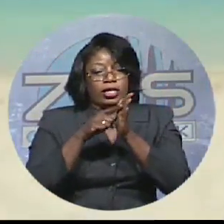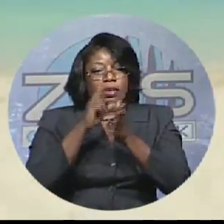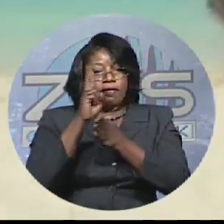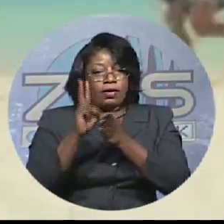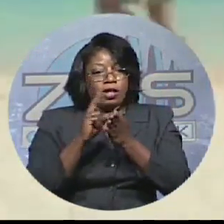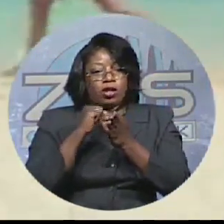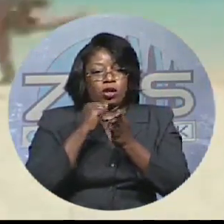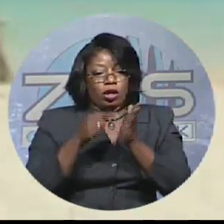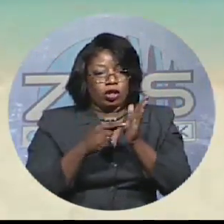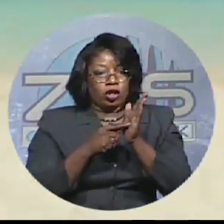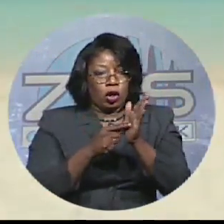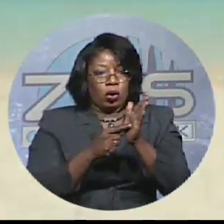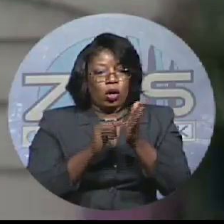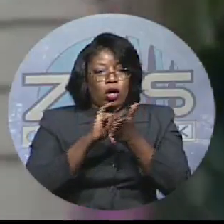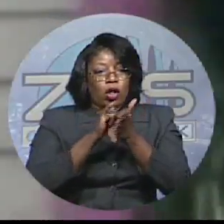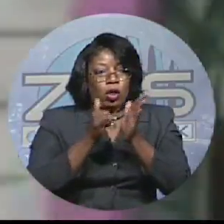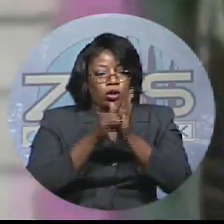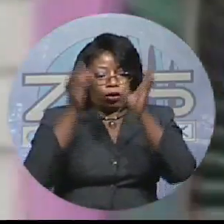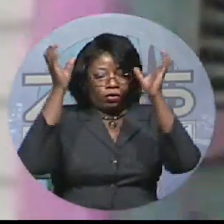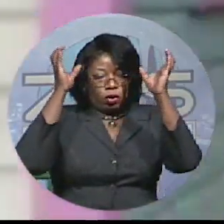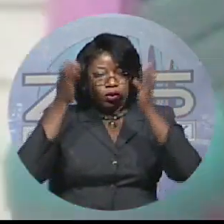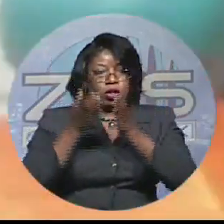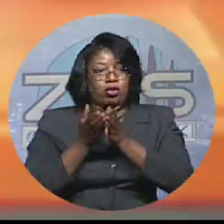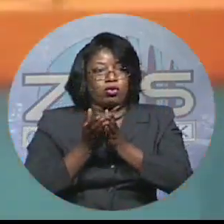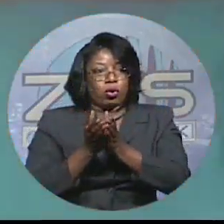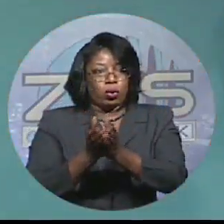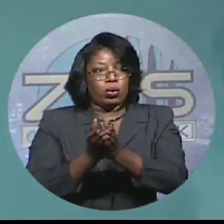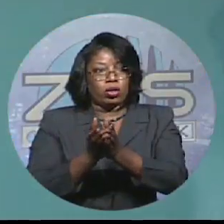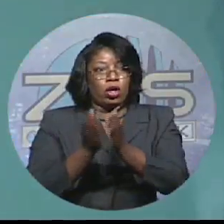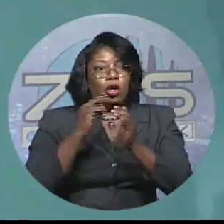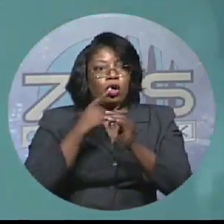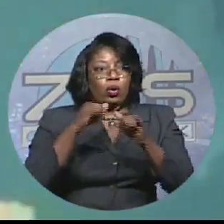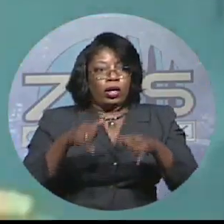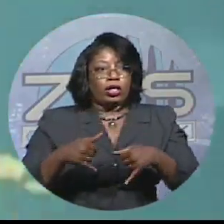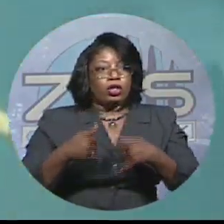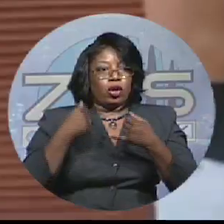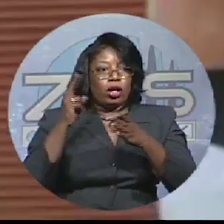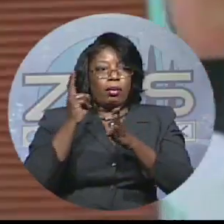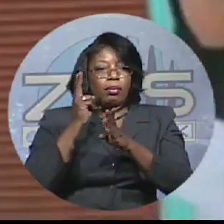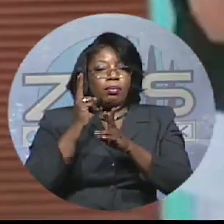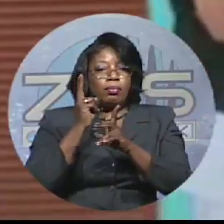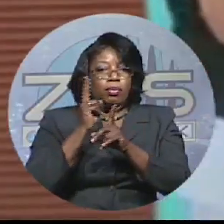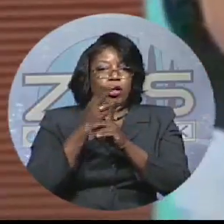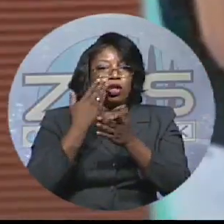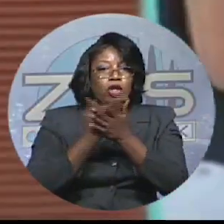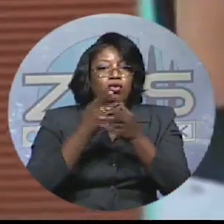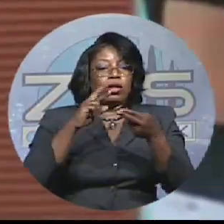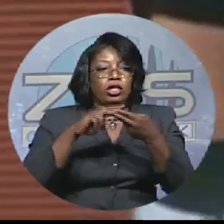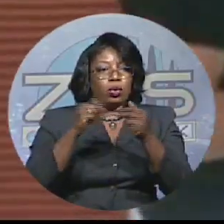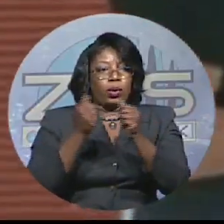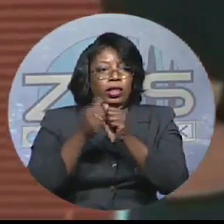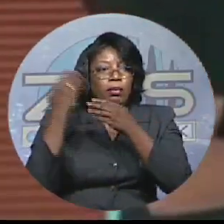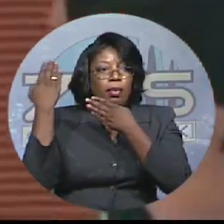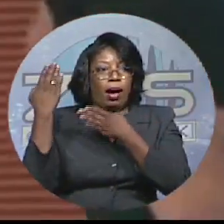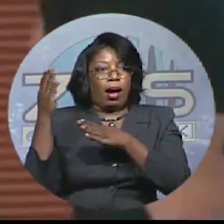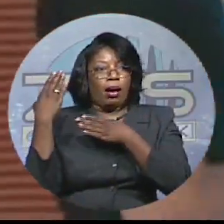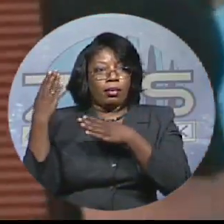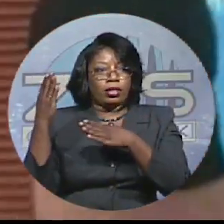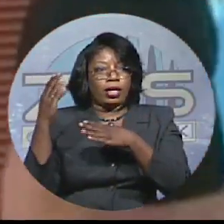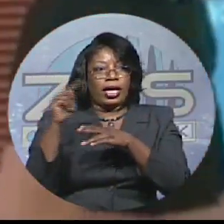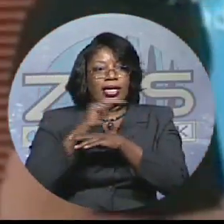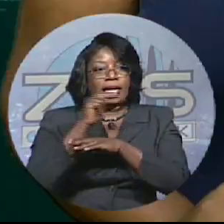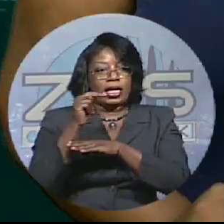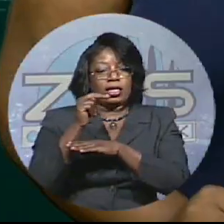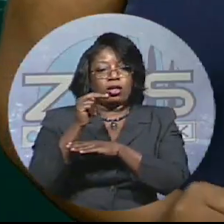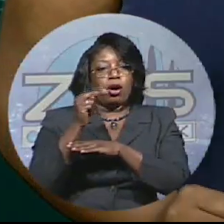not reflect those of Disney Cruise Lines, who've enjoyed a positive relationship with the Bahamas and the port of Nassau